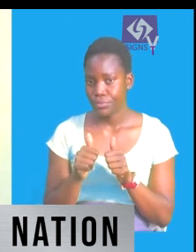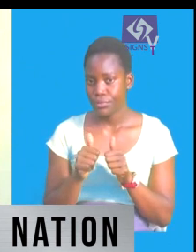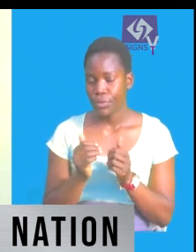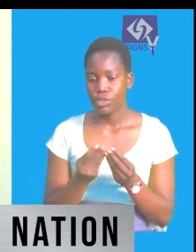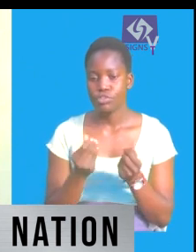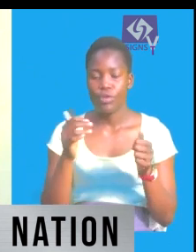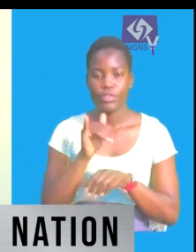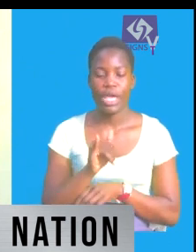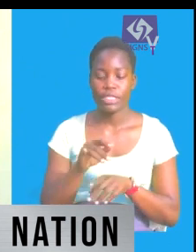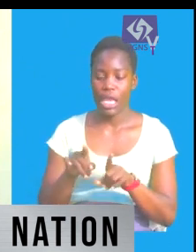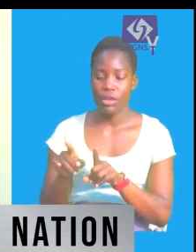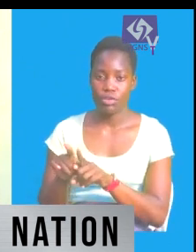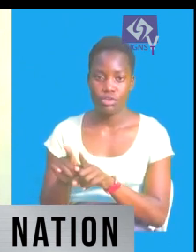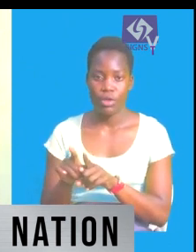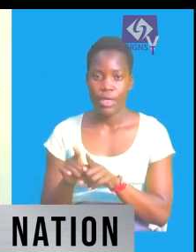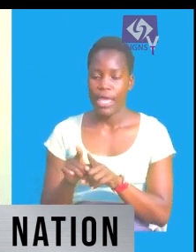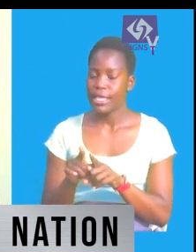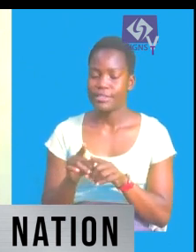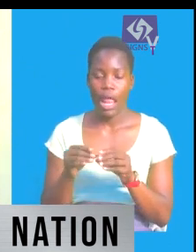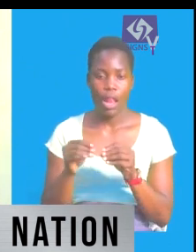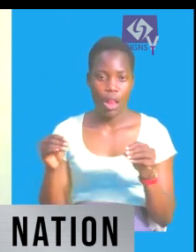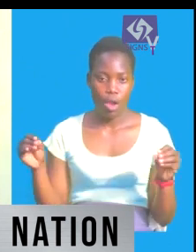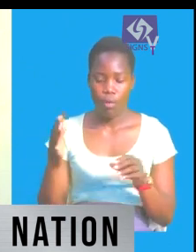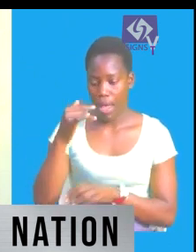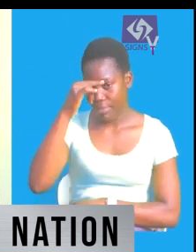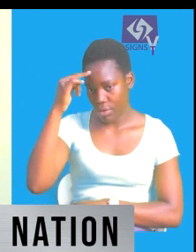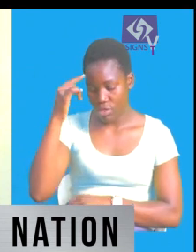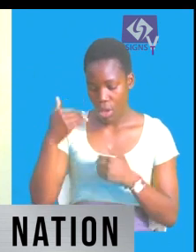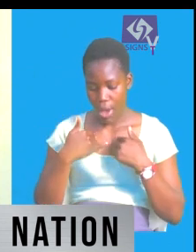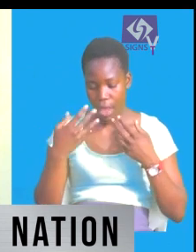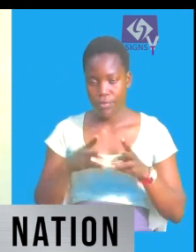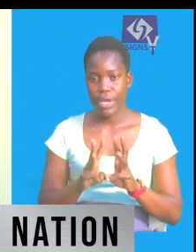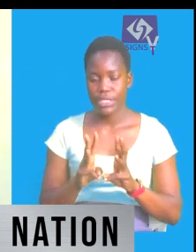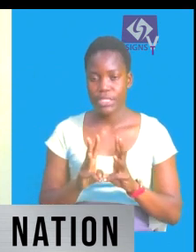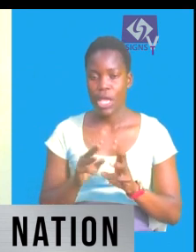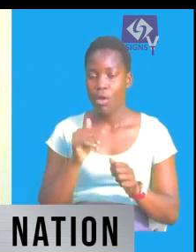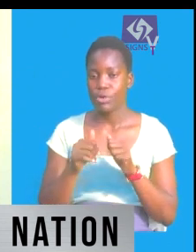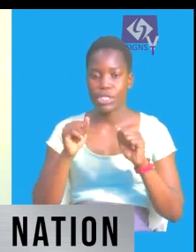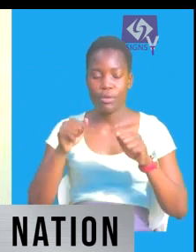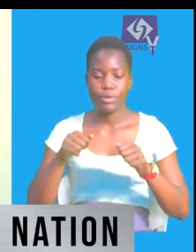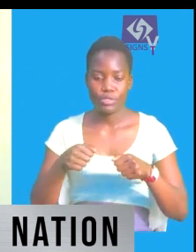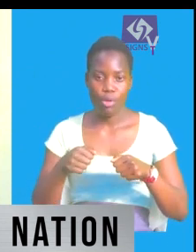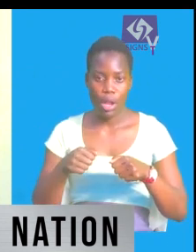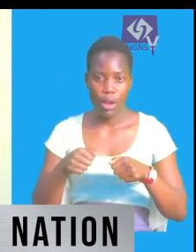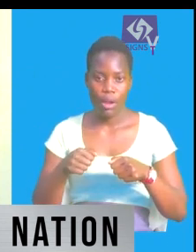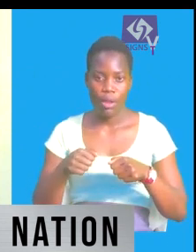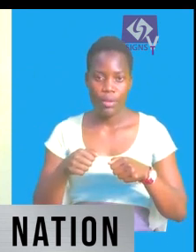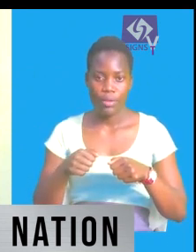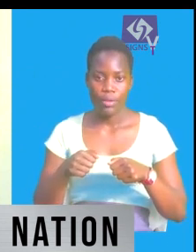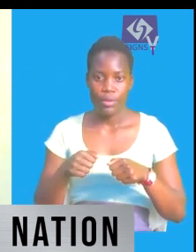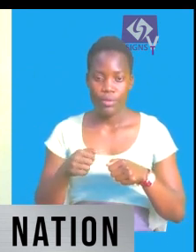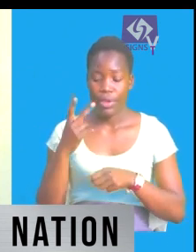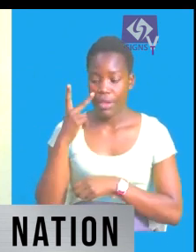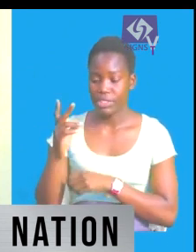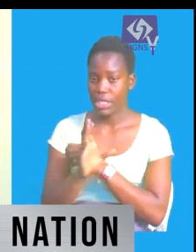address that, and it is long overdue, because there are ways that can be done. We've seen